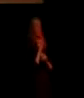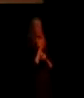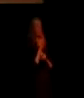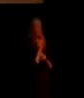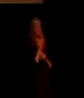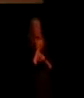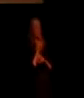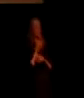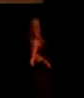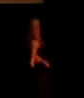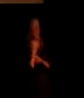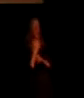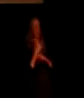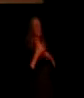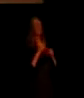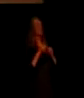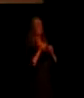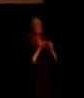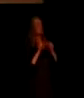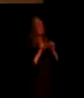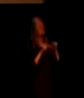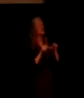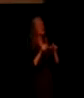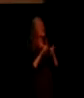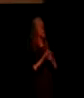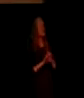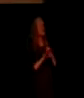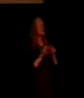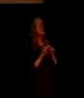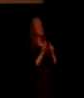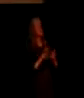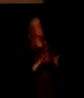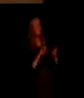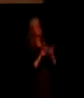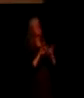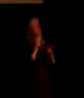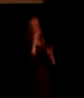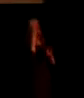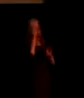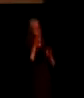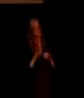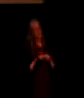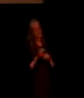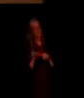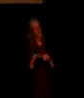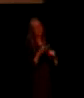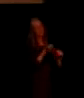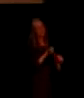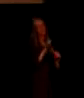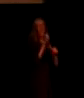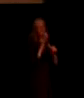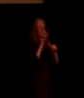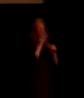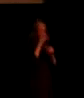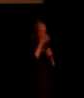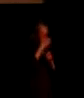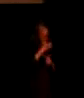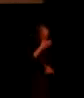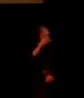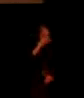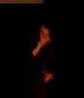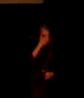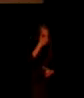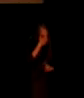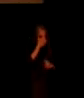ongoing series. The important thing is Landsat was basically like a telescope looking down, and so